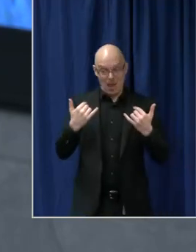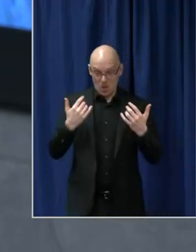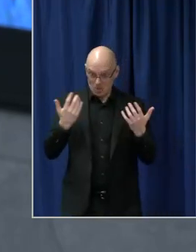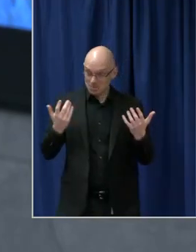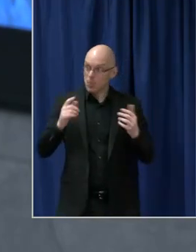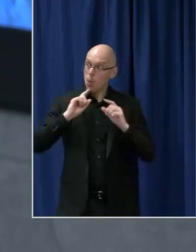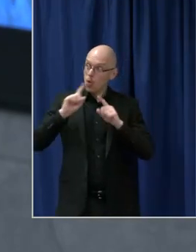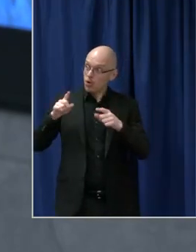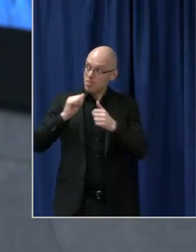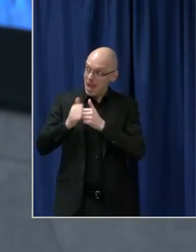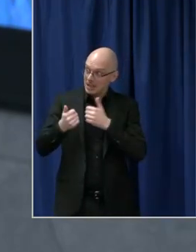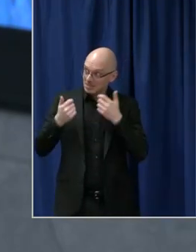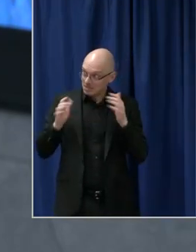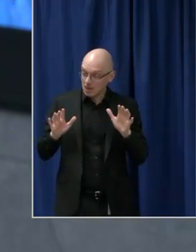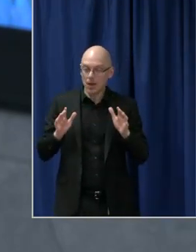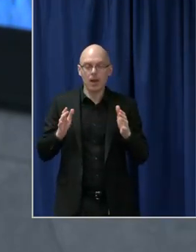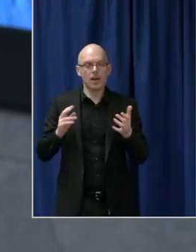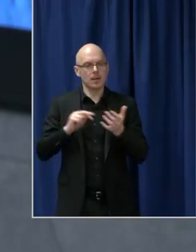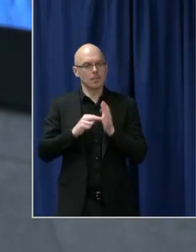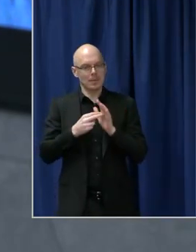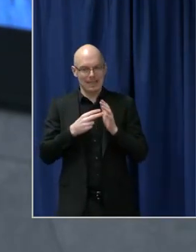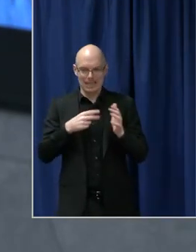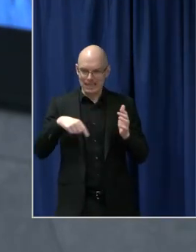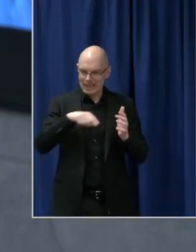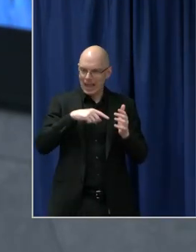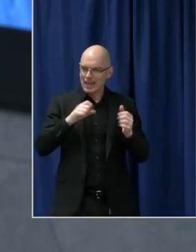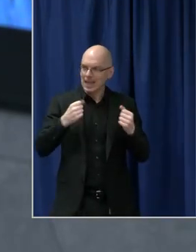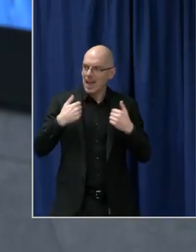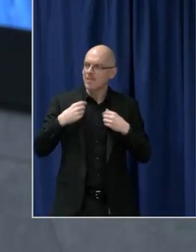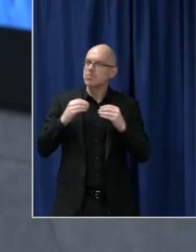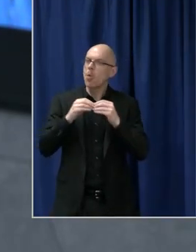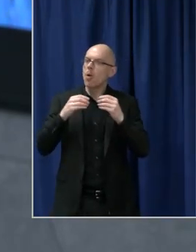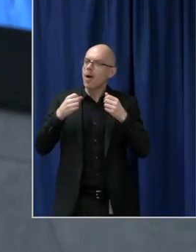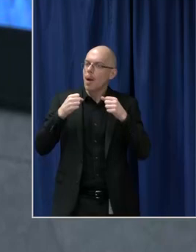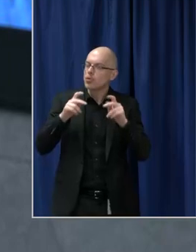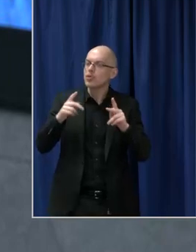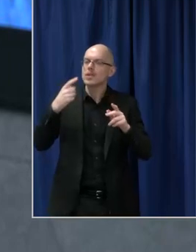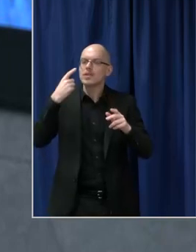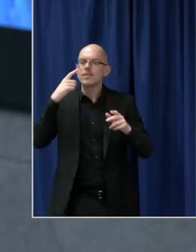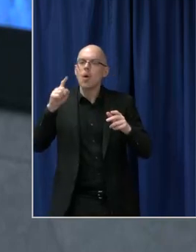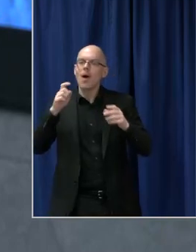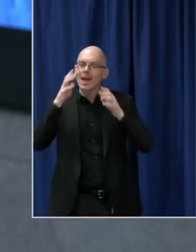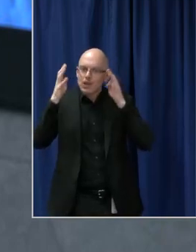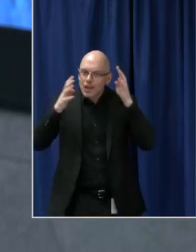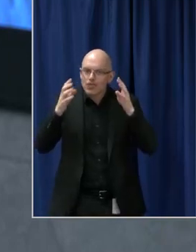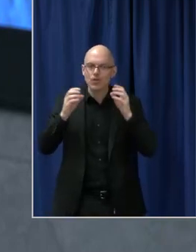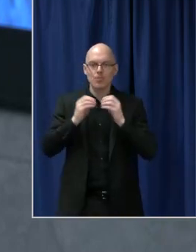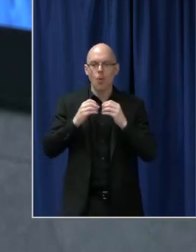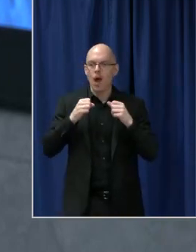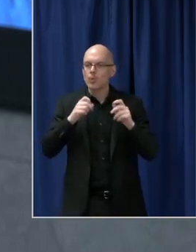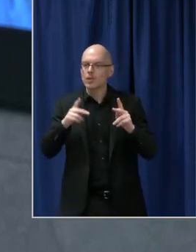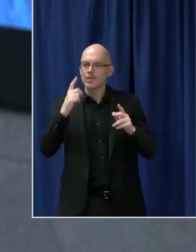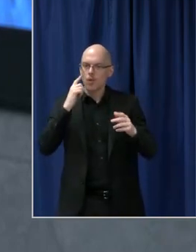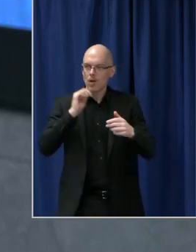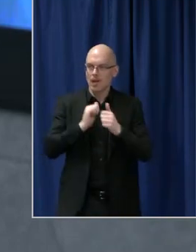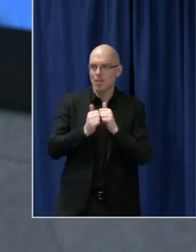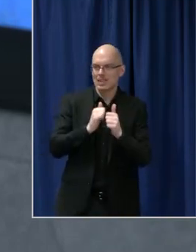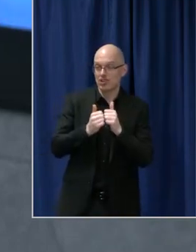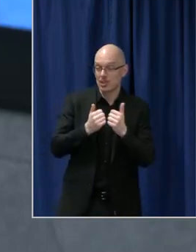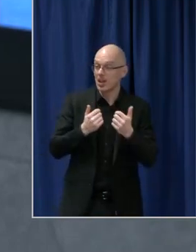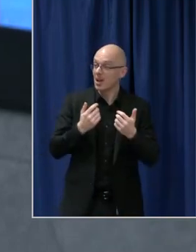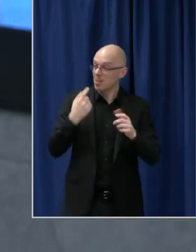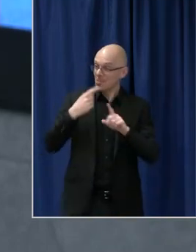that might be enough to spur innovation, but the VRS market is unique in many ways,